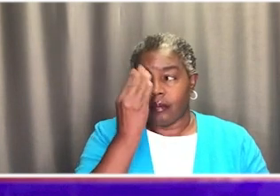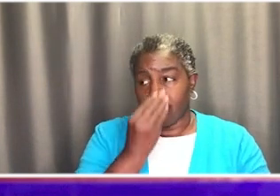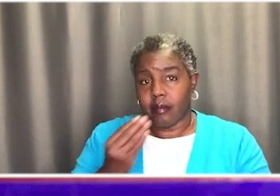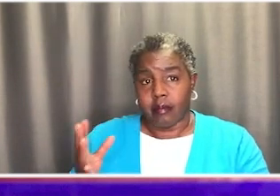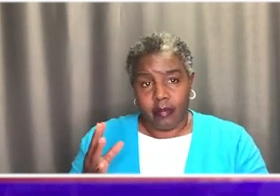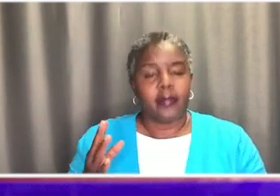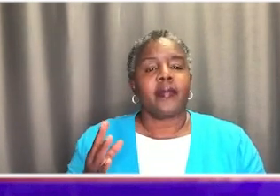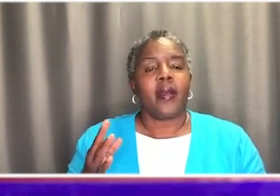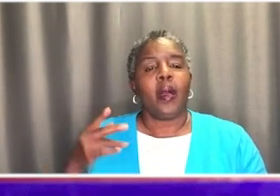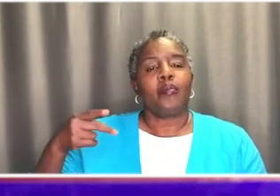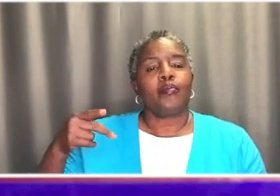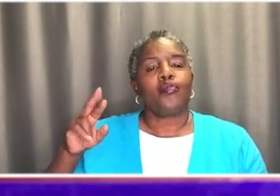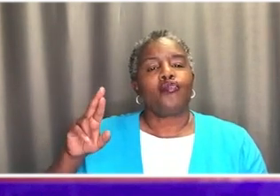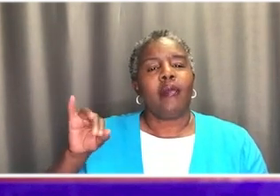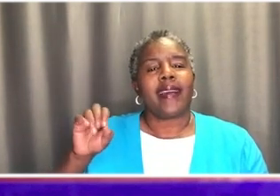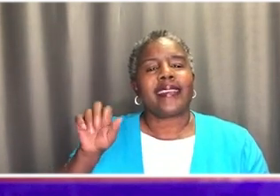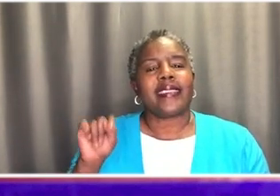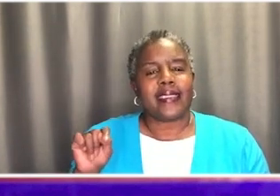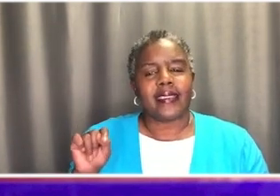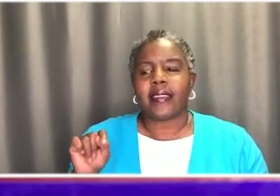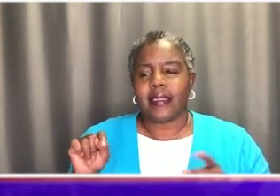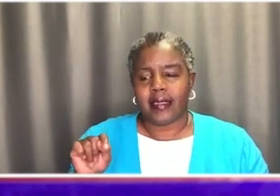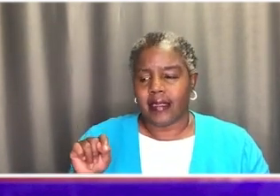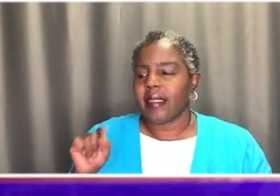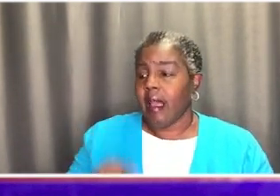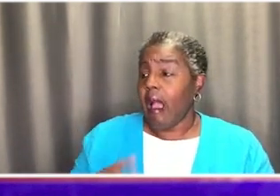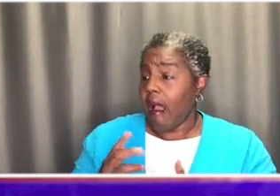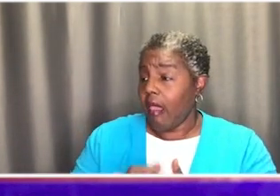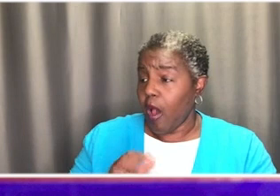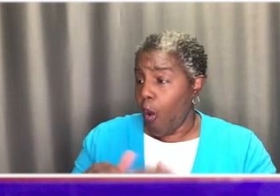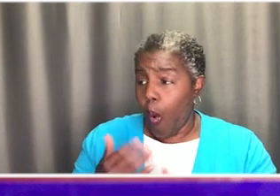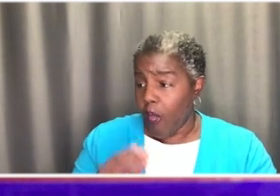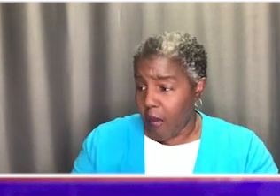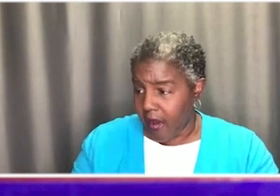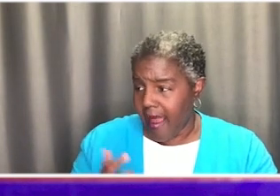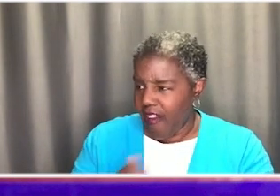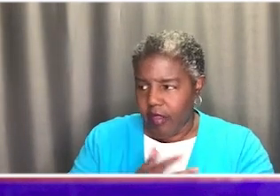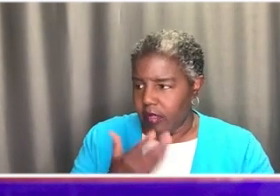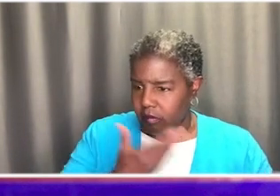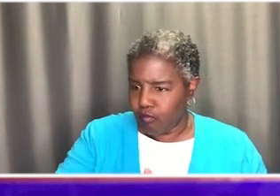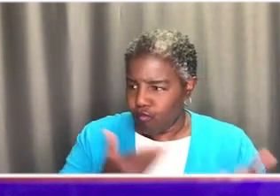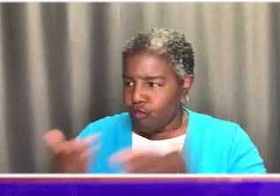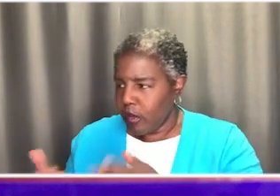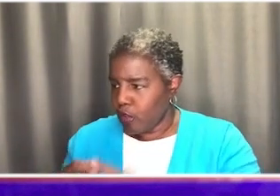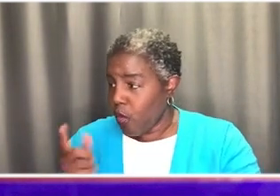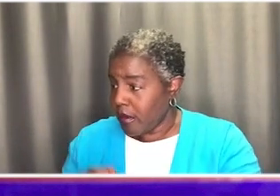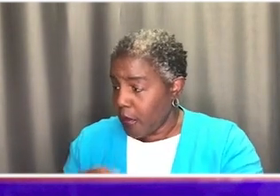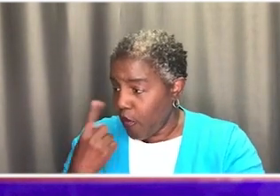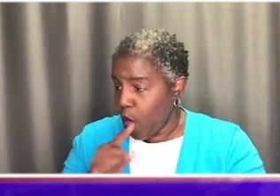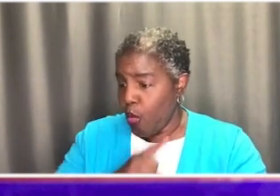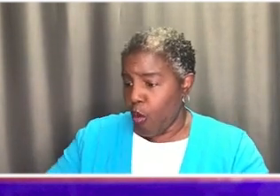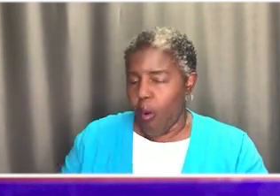"Collect all the money that is bought as sacred offerings to the temple of the Lord.